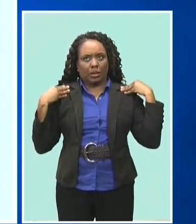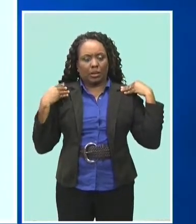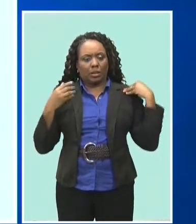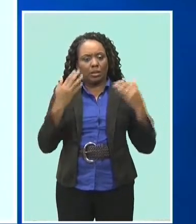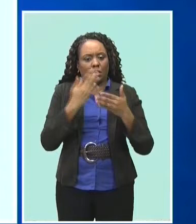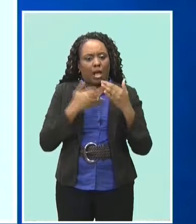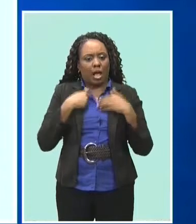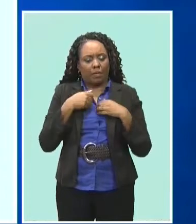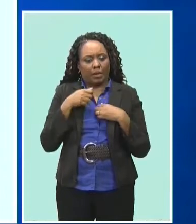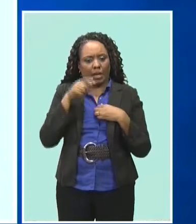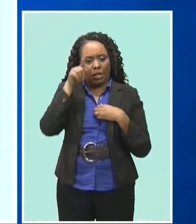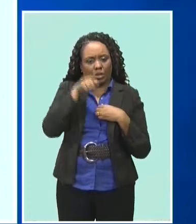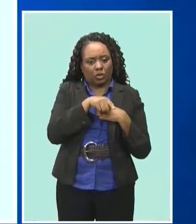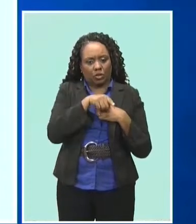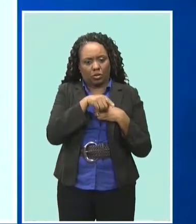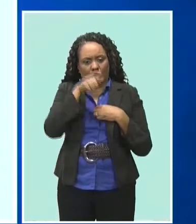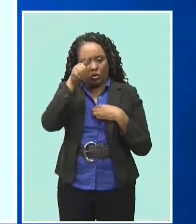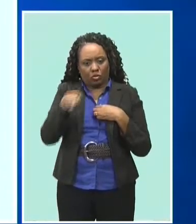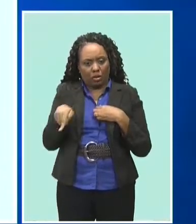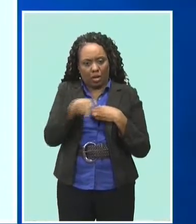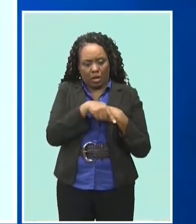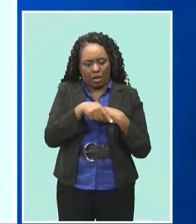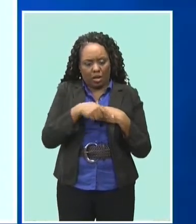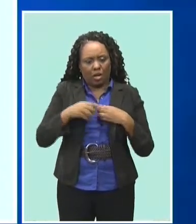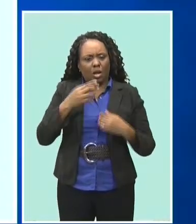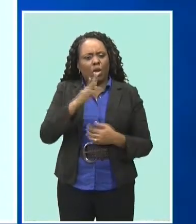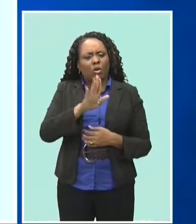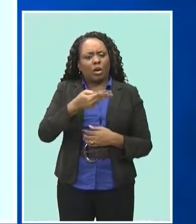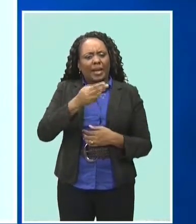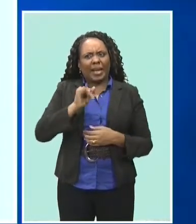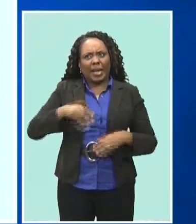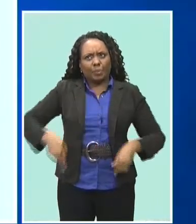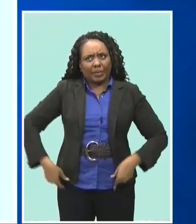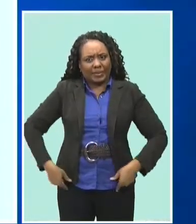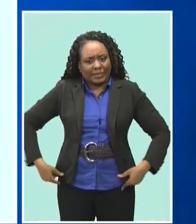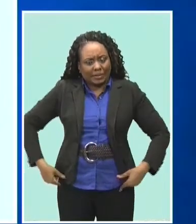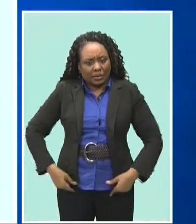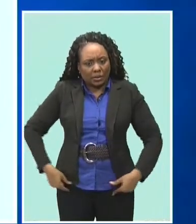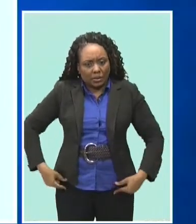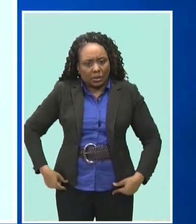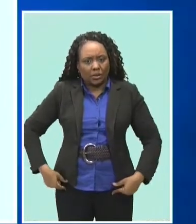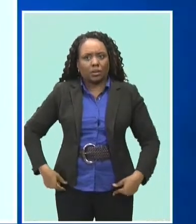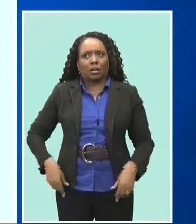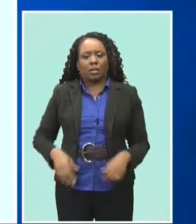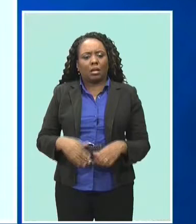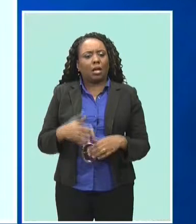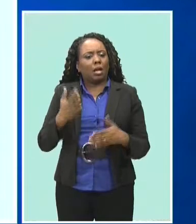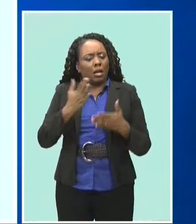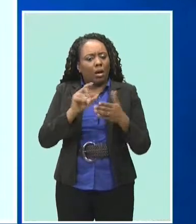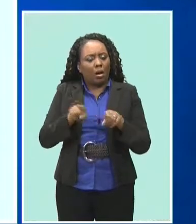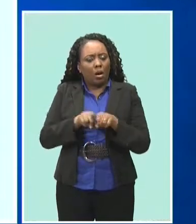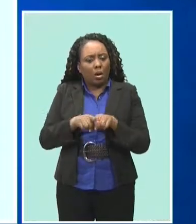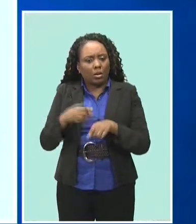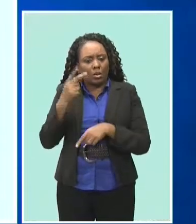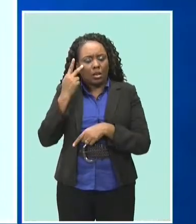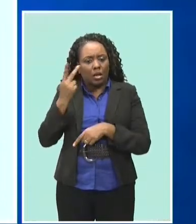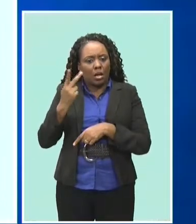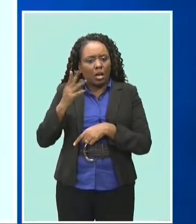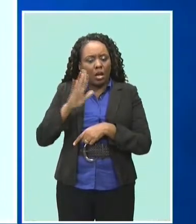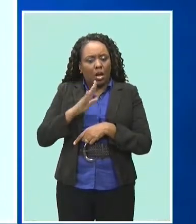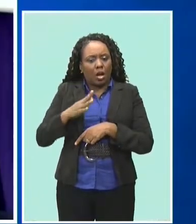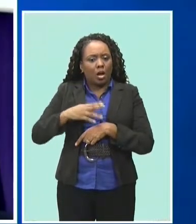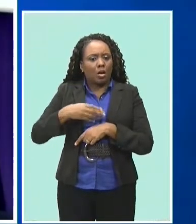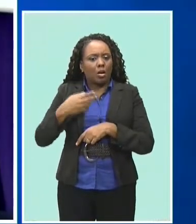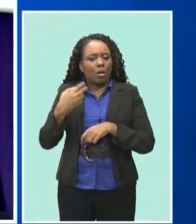on the other side. You look at your hip heights, and you look at what people call the chicken wing or the wing bone. You know, one might